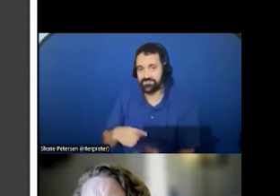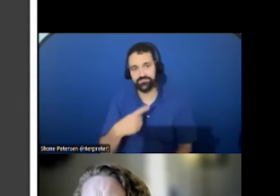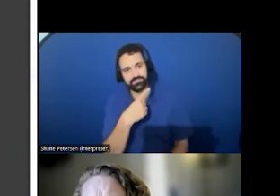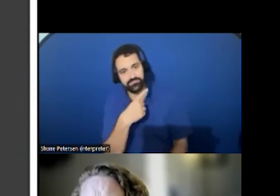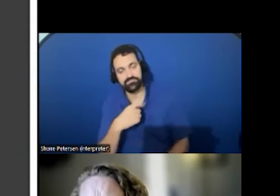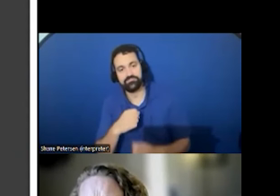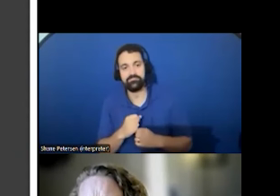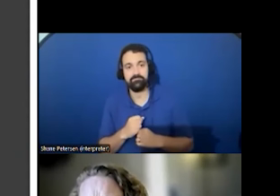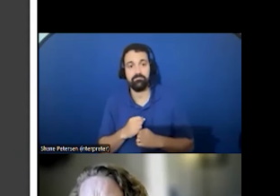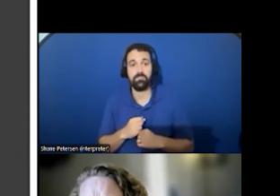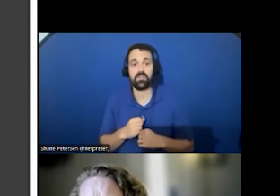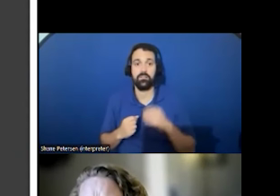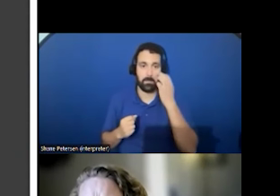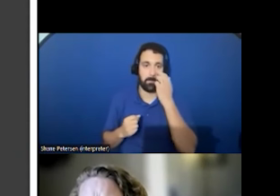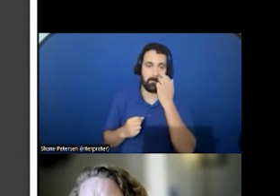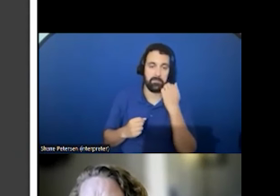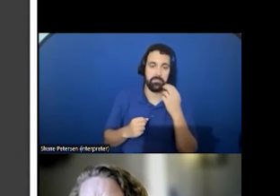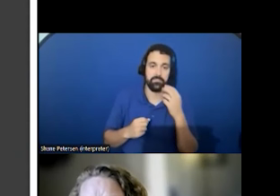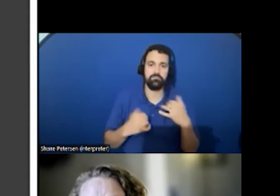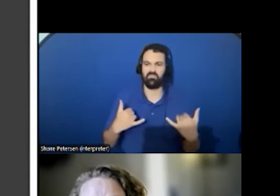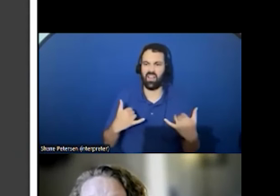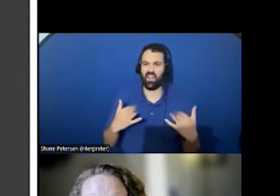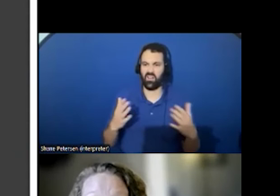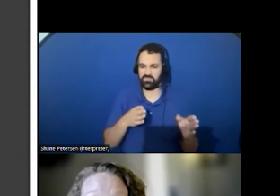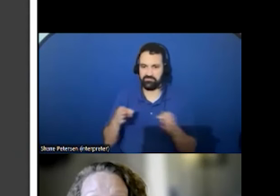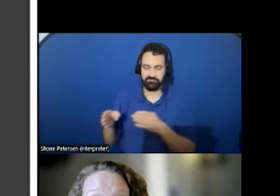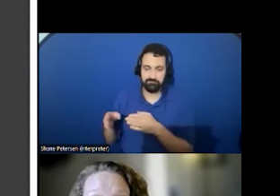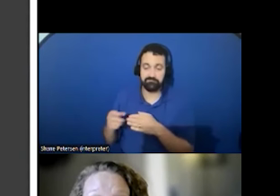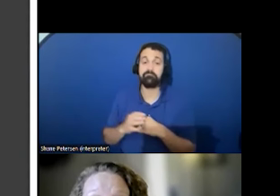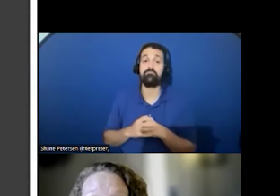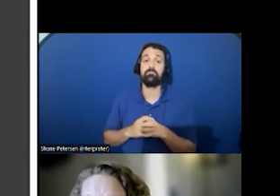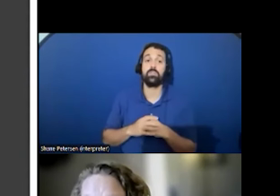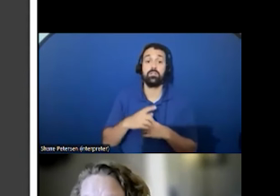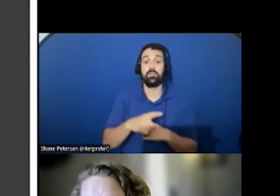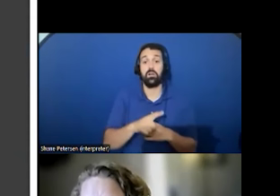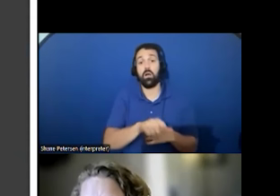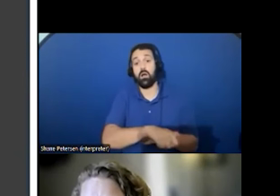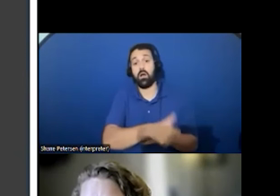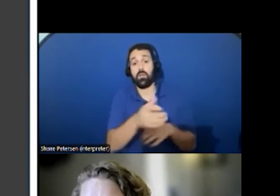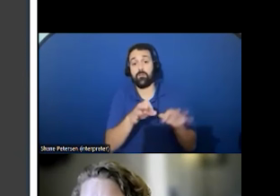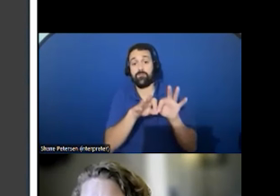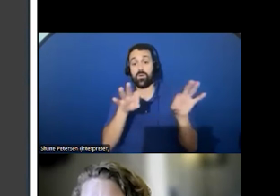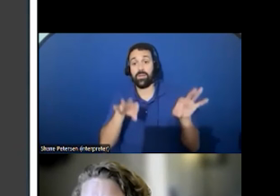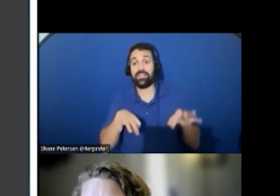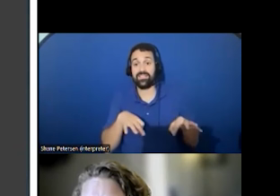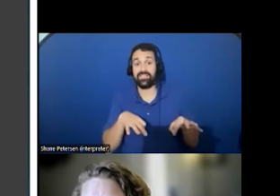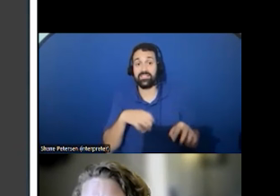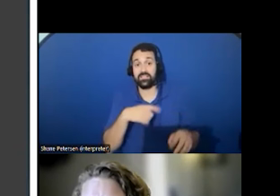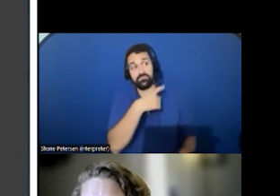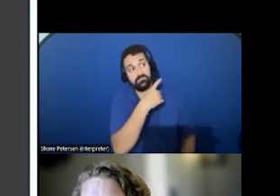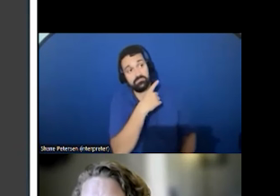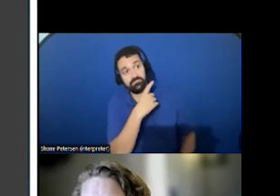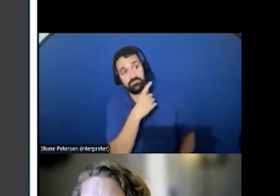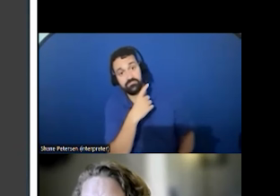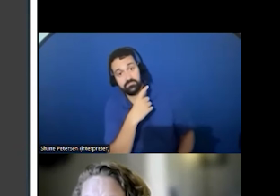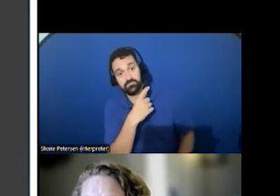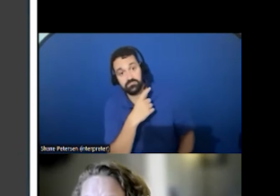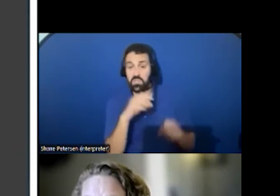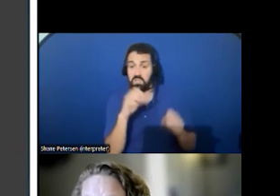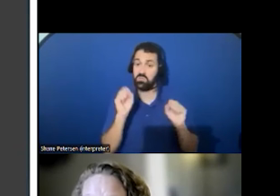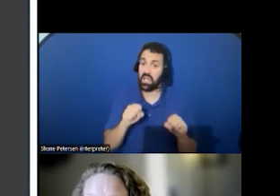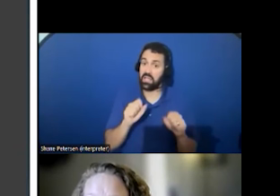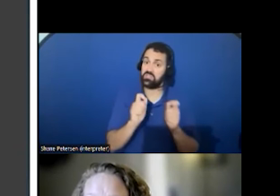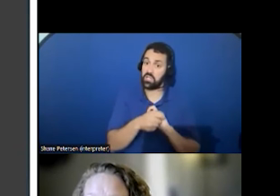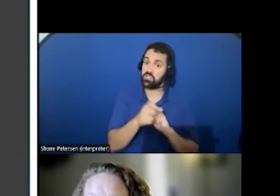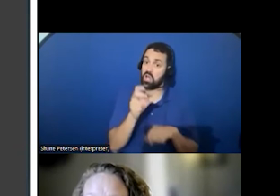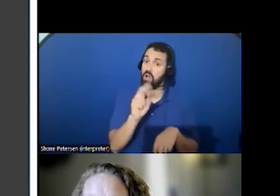Now, these are alternative formats. Students are able to see if you have this toggled on, because you can toggle it off, but if you